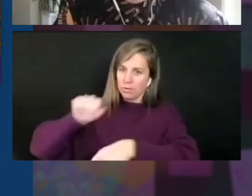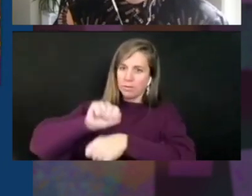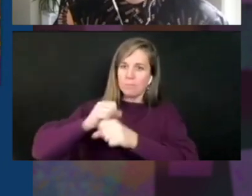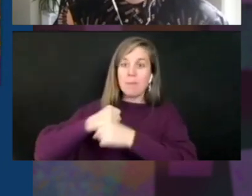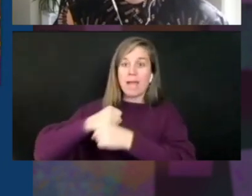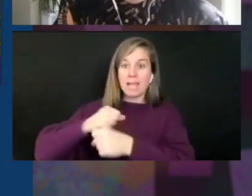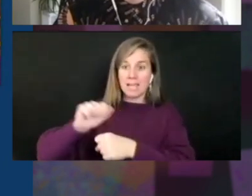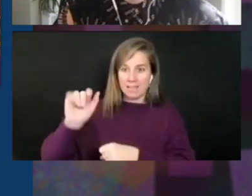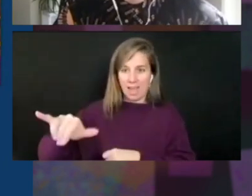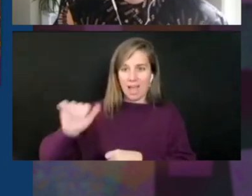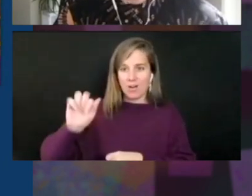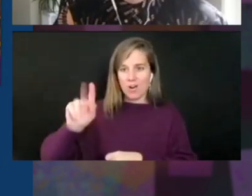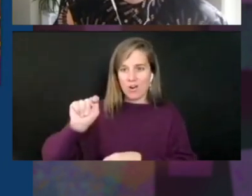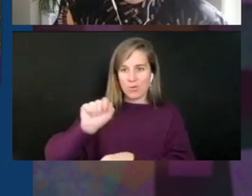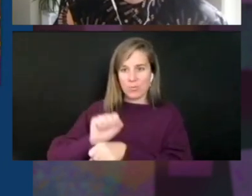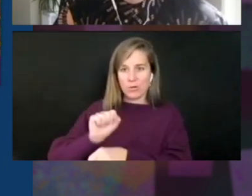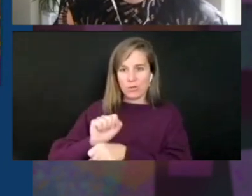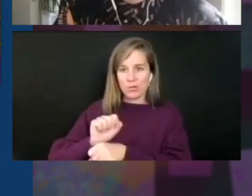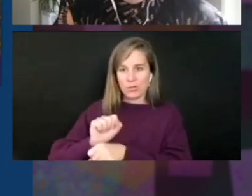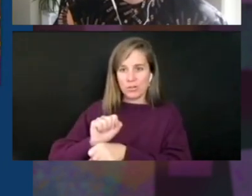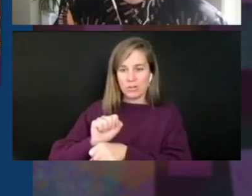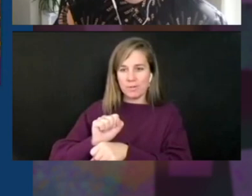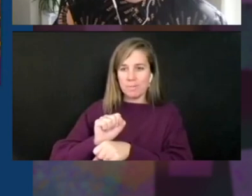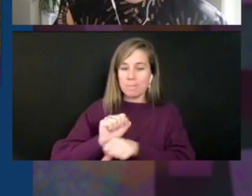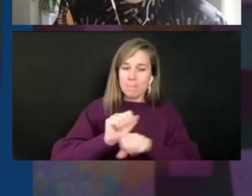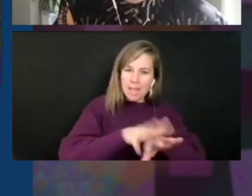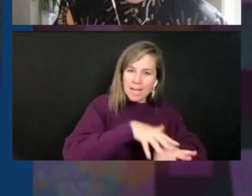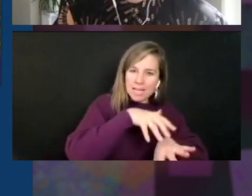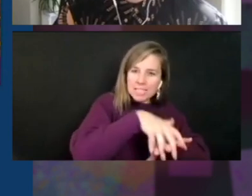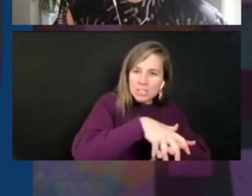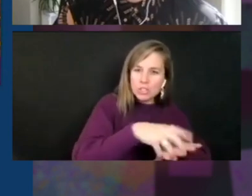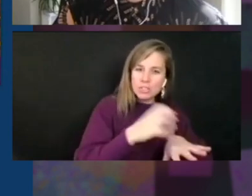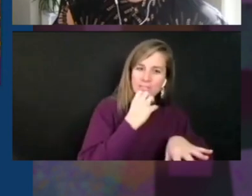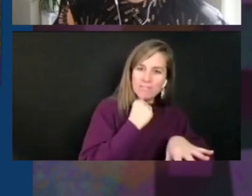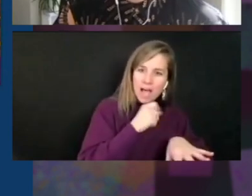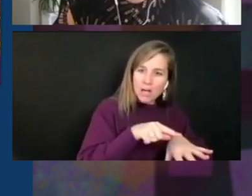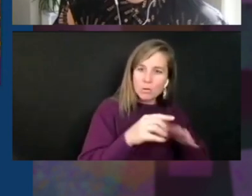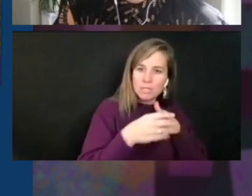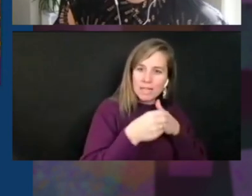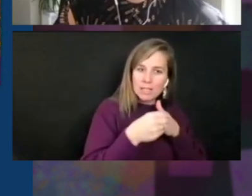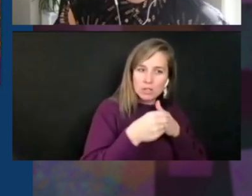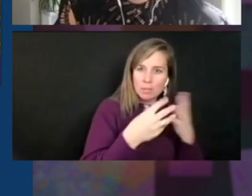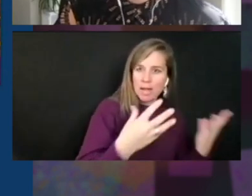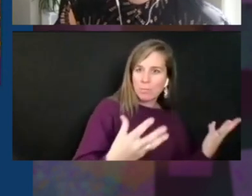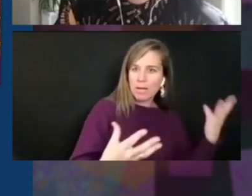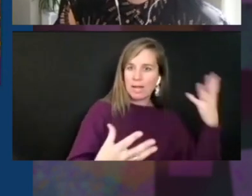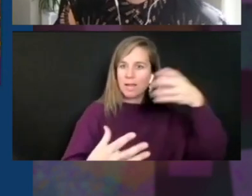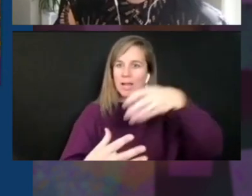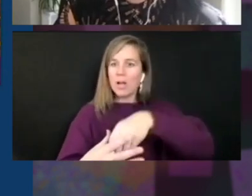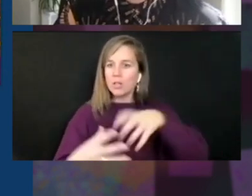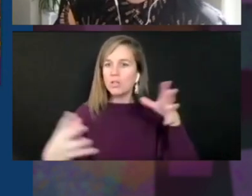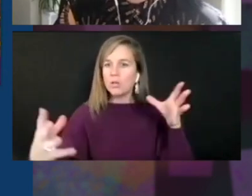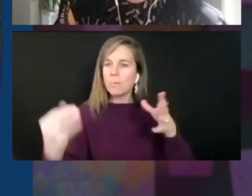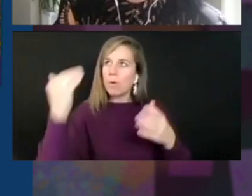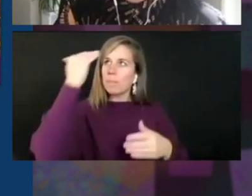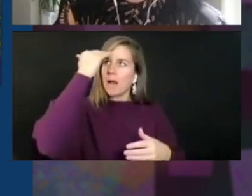Can we integrate Indigenous values and leadership to more mindfully fulfill our creative yearnings together?